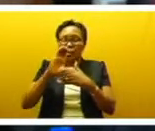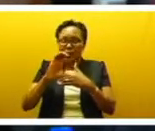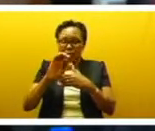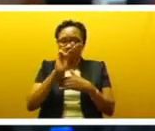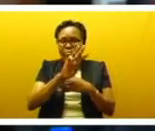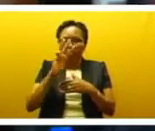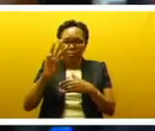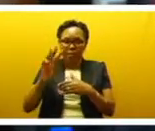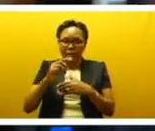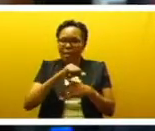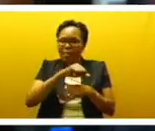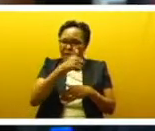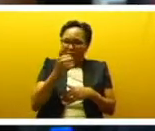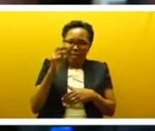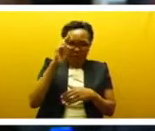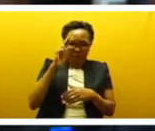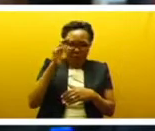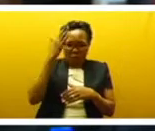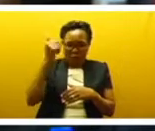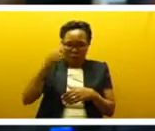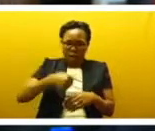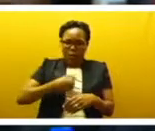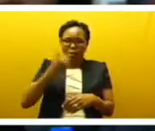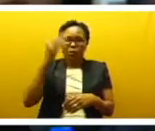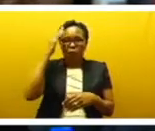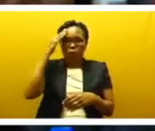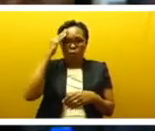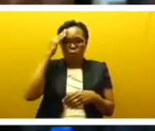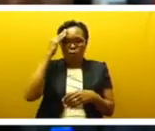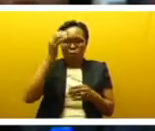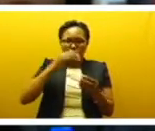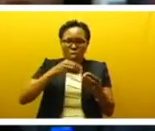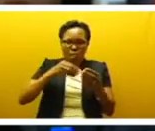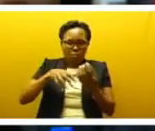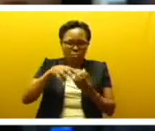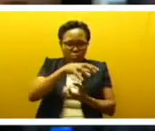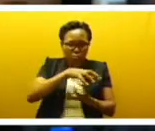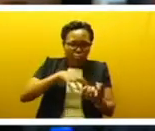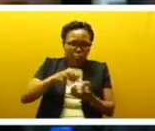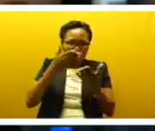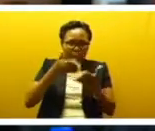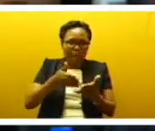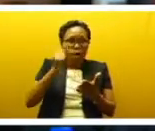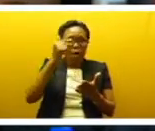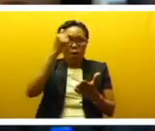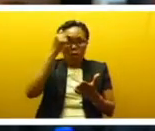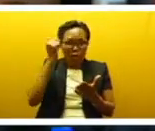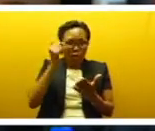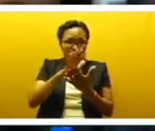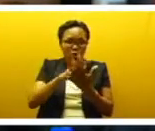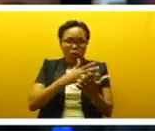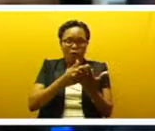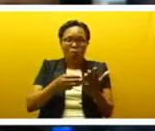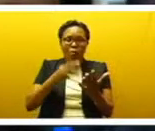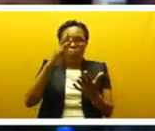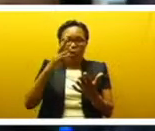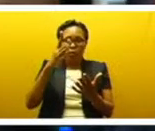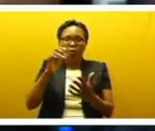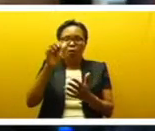there was manipulation is because the original Form 34A is a colored